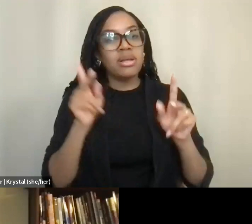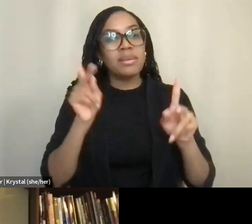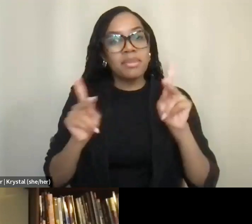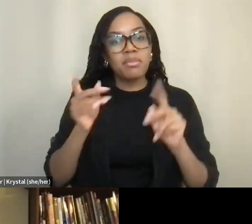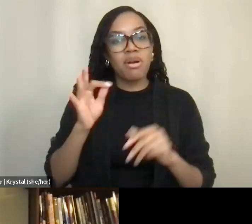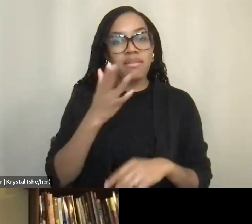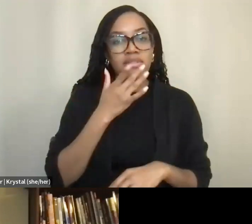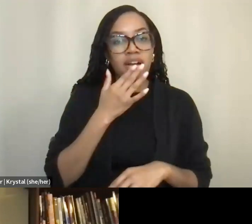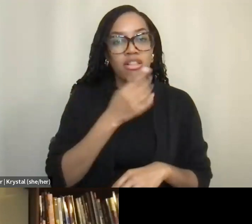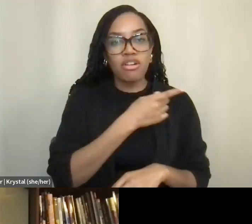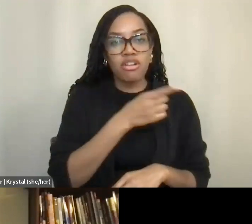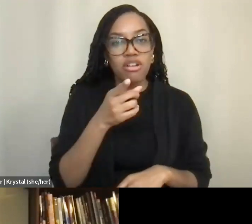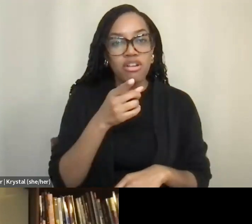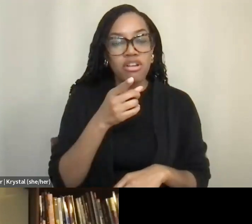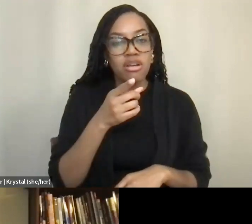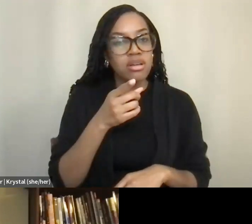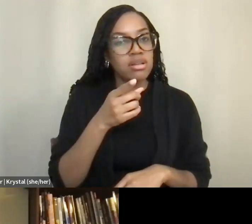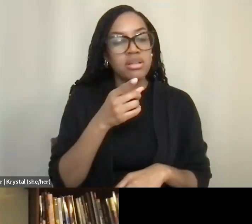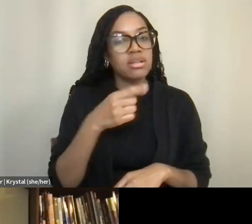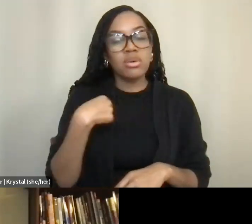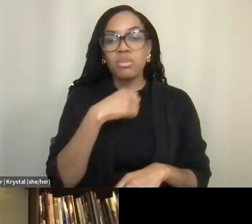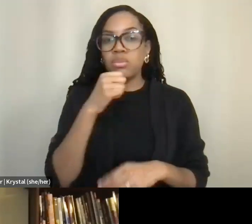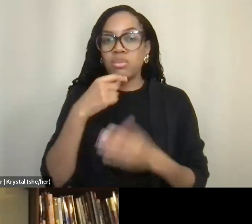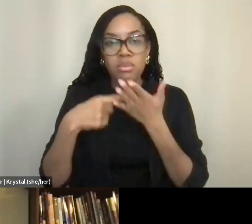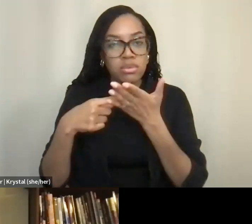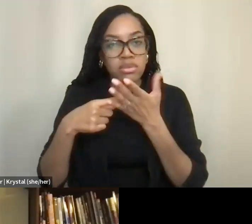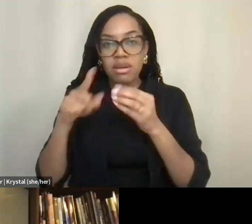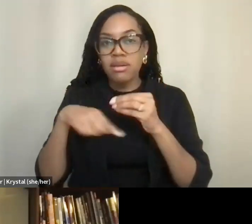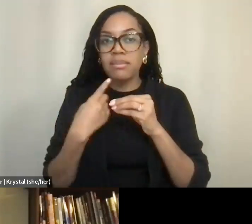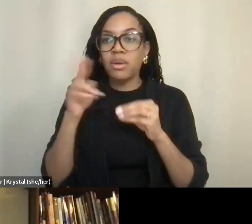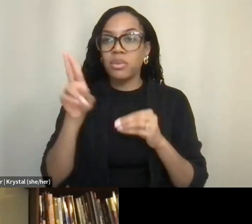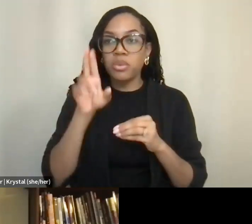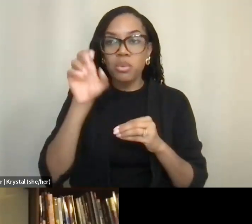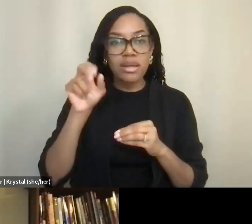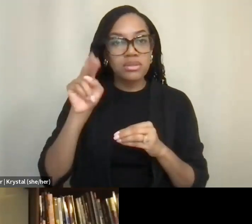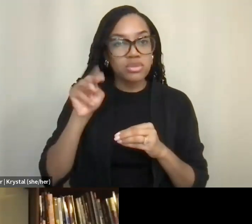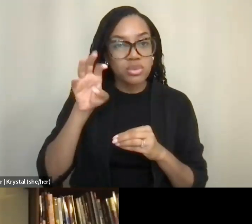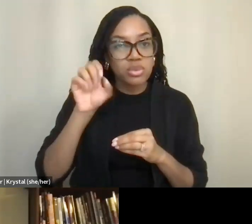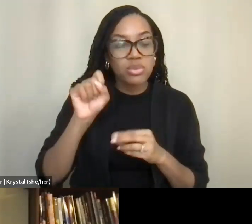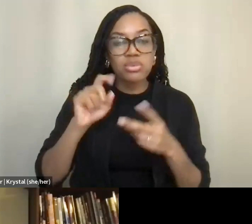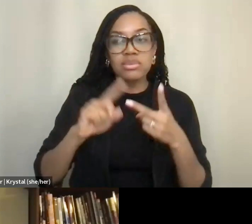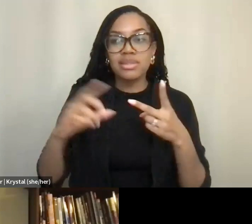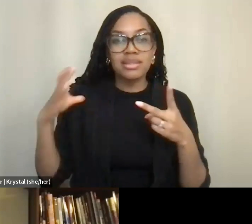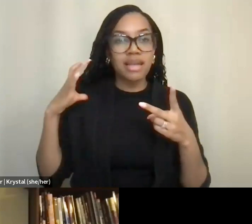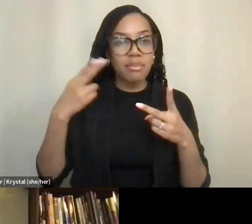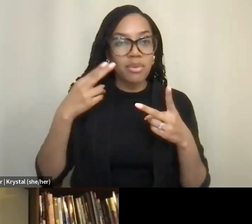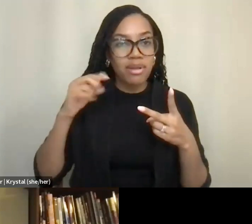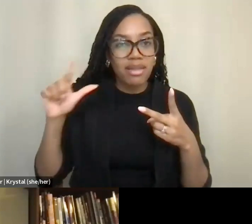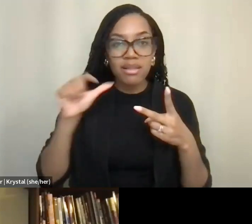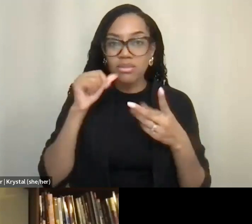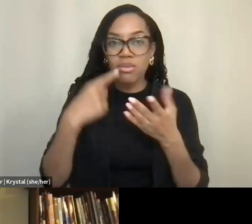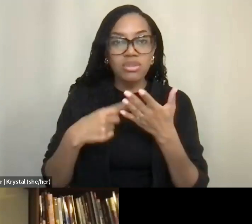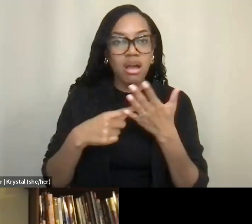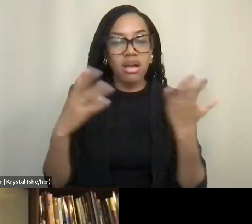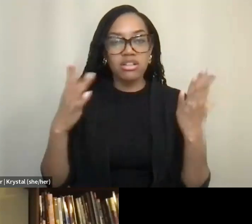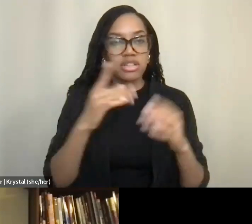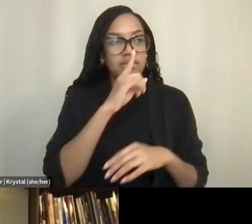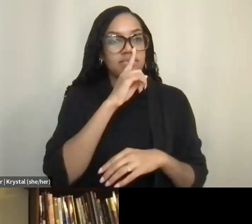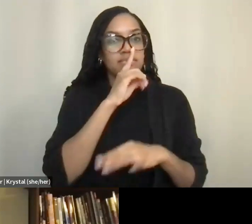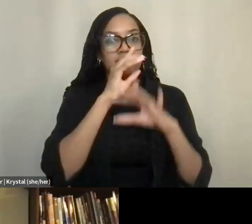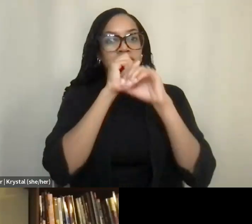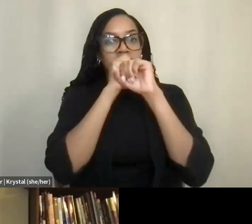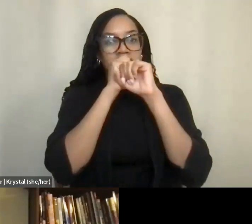find that talked about in US news media, on Capitol Hill. That is a sort of a